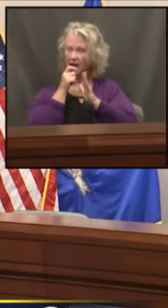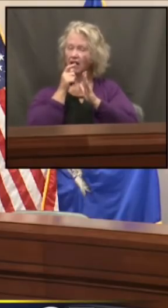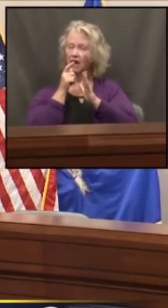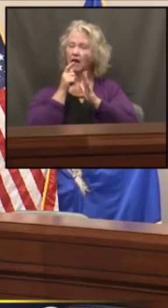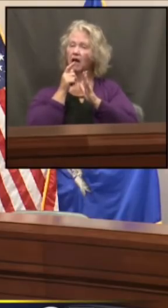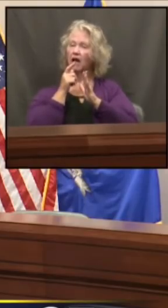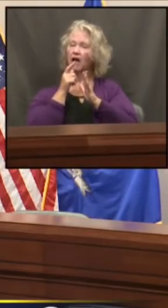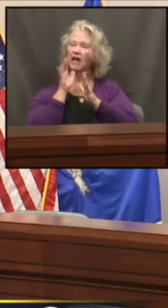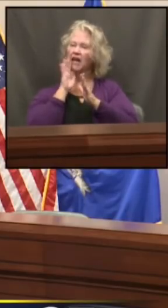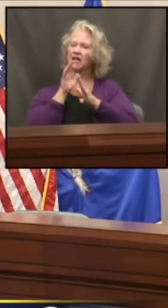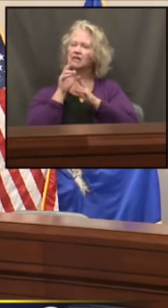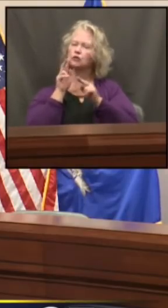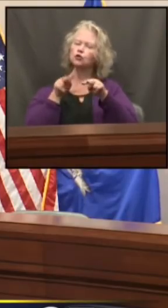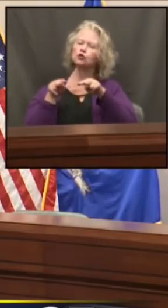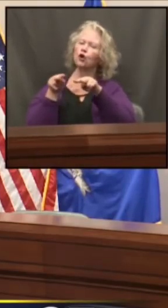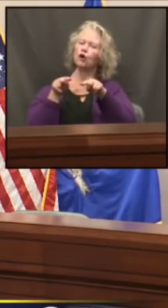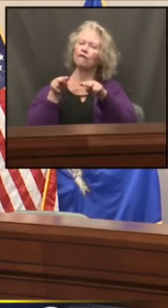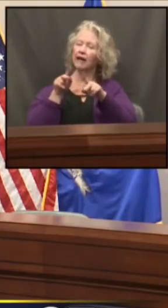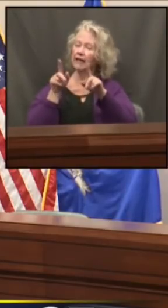covering that, correct?